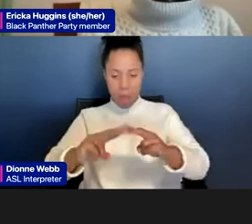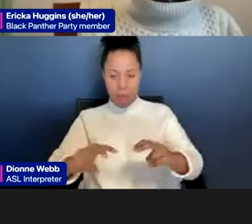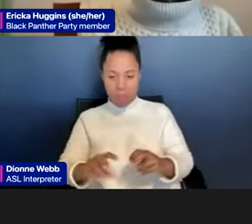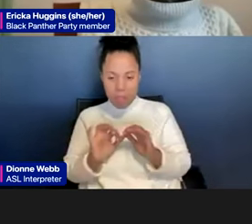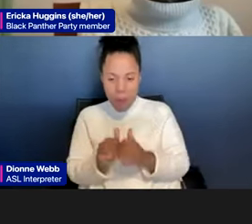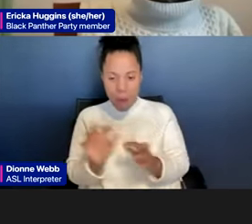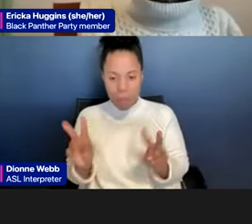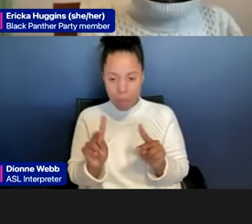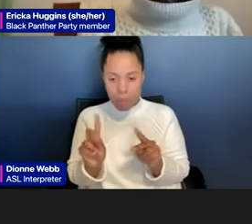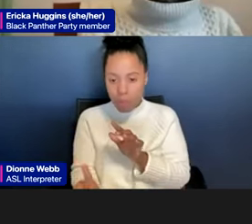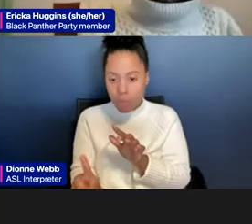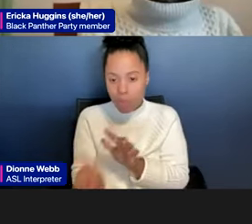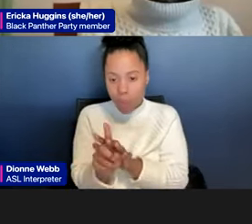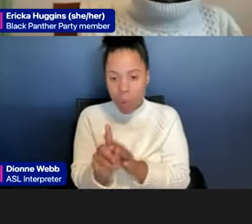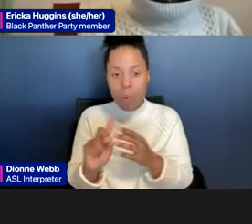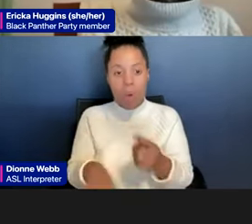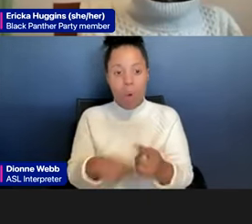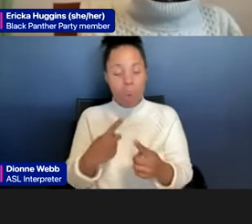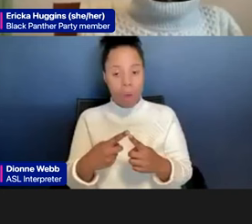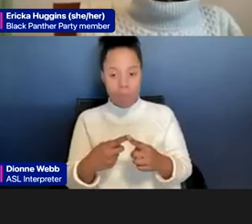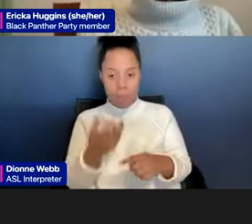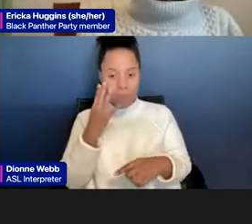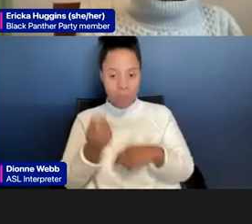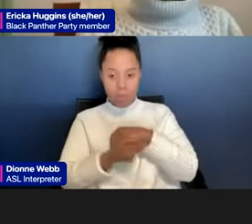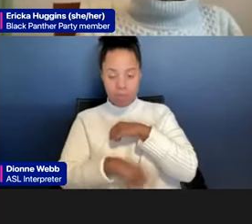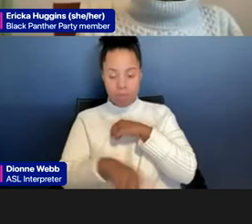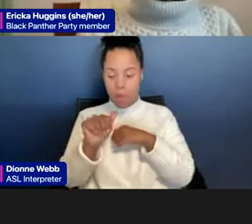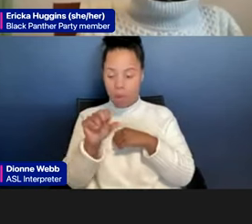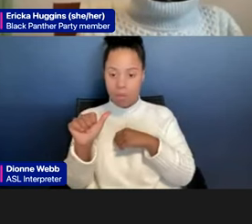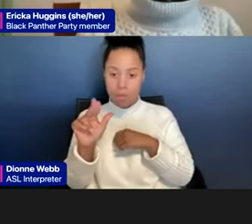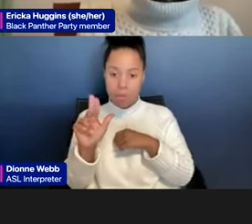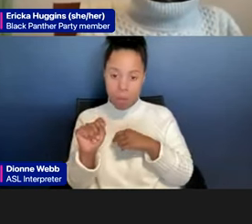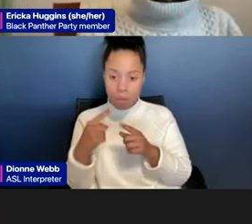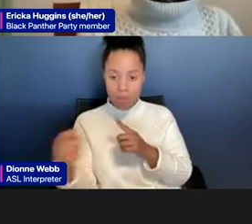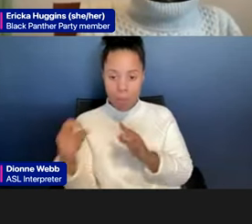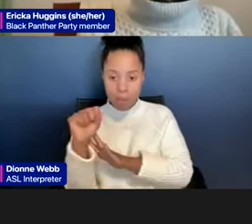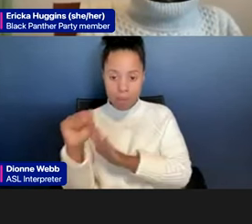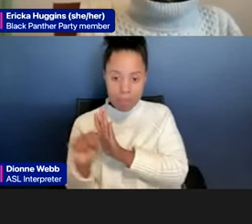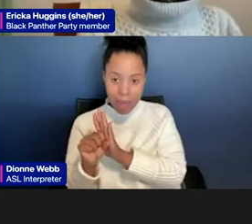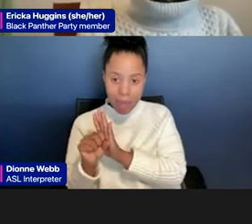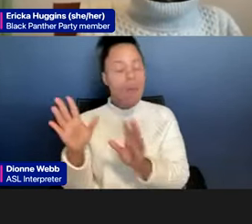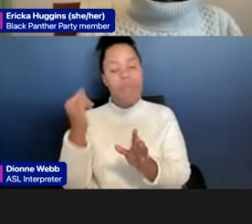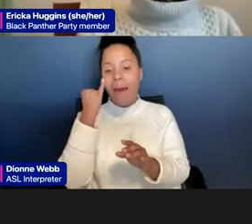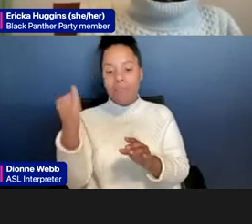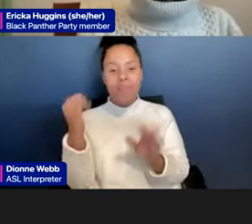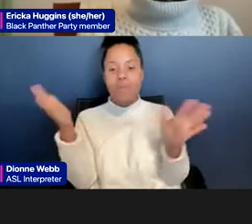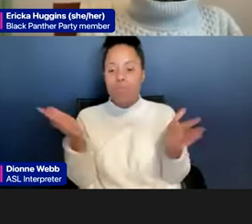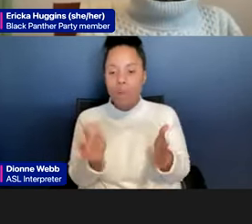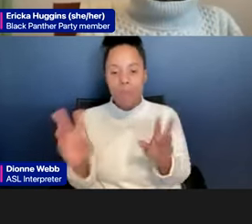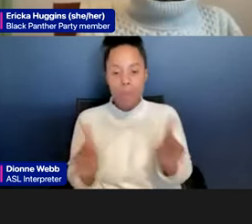when assaulted by the state. The idea is to bring people to a point where they're not just in the struggle